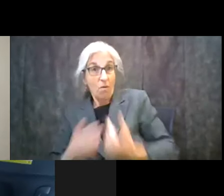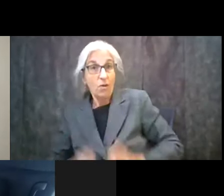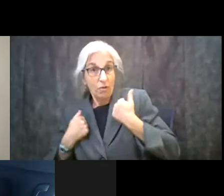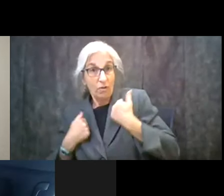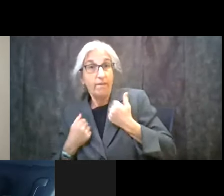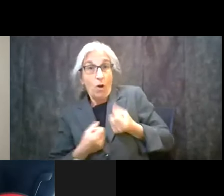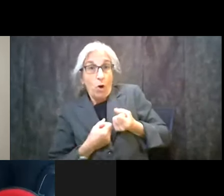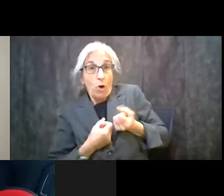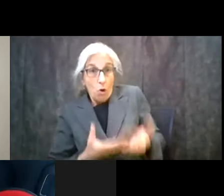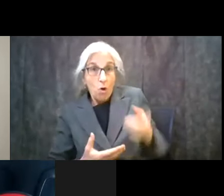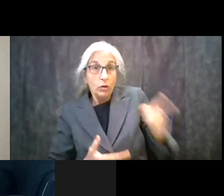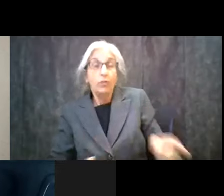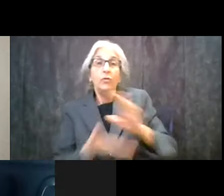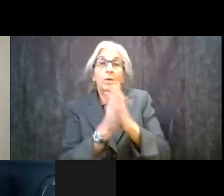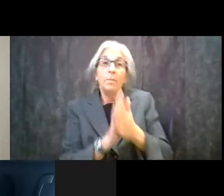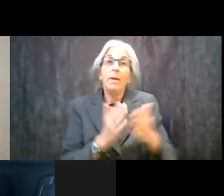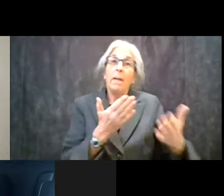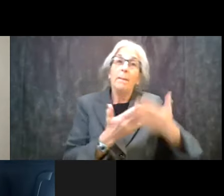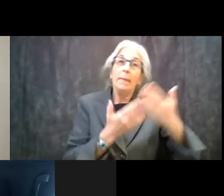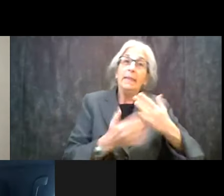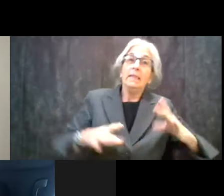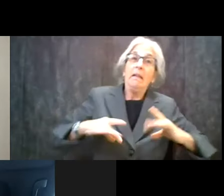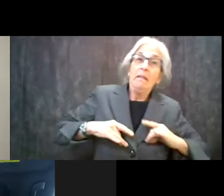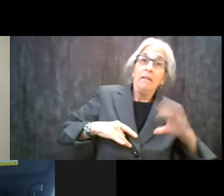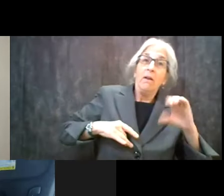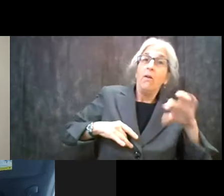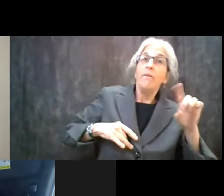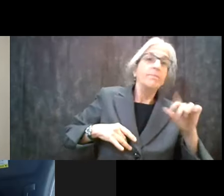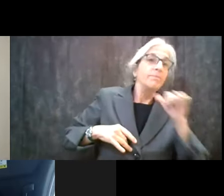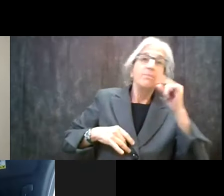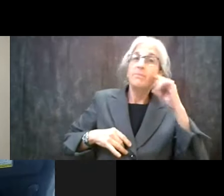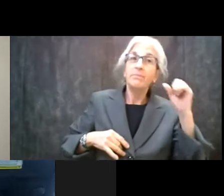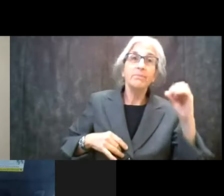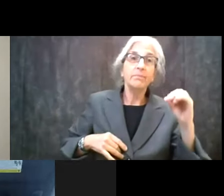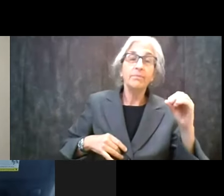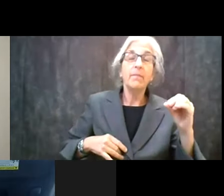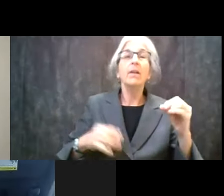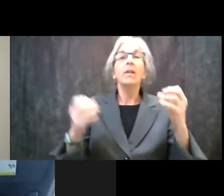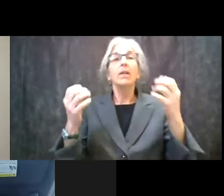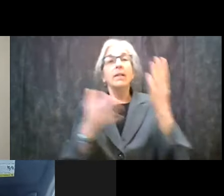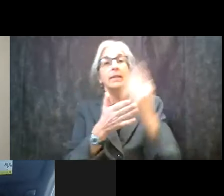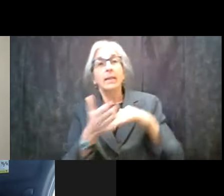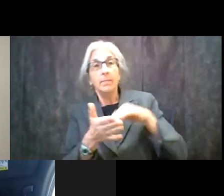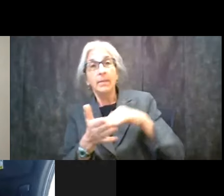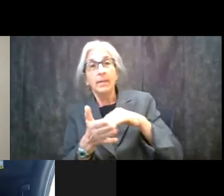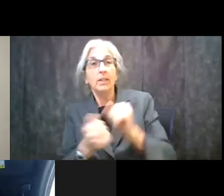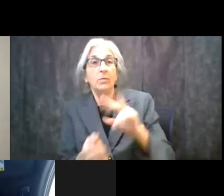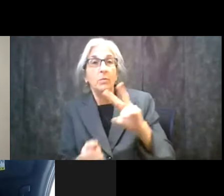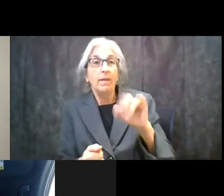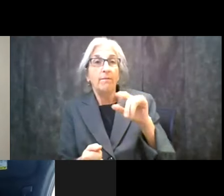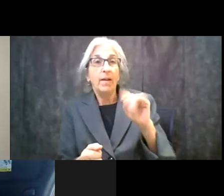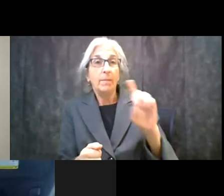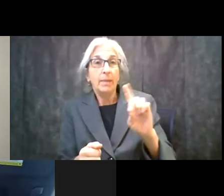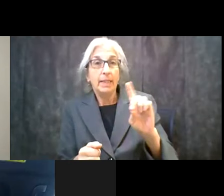outcome. There have been a few studies. I think they haven't given consistent results. The problem with vitamin D levels is